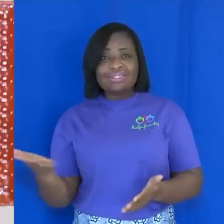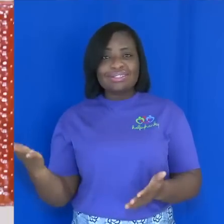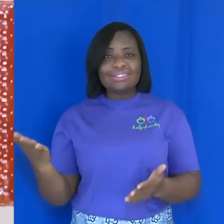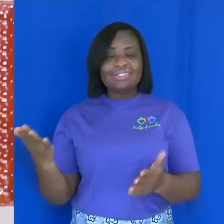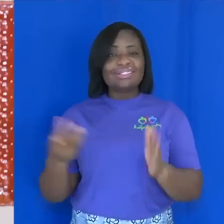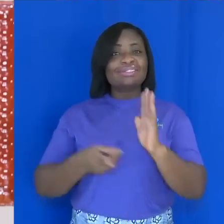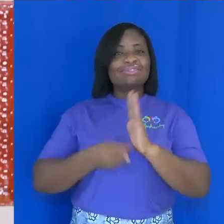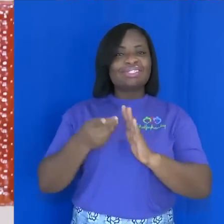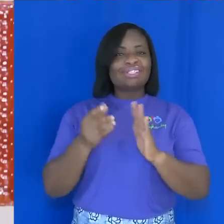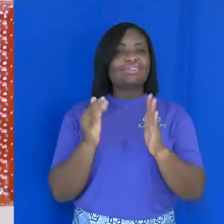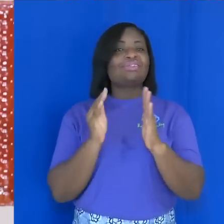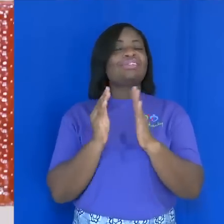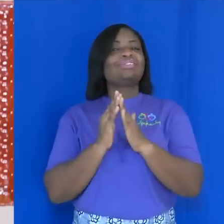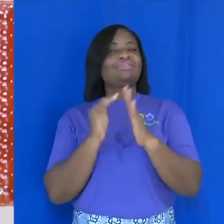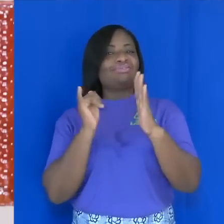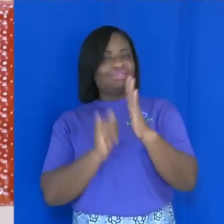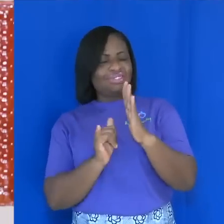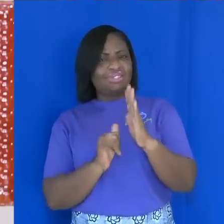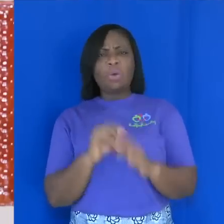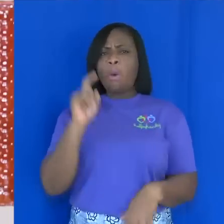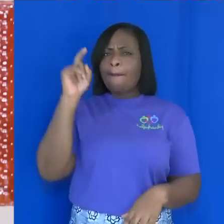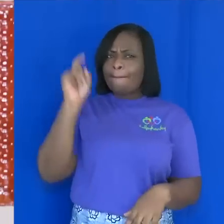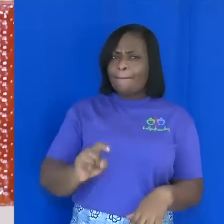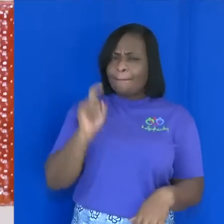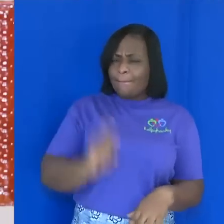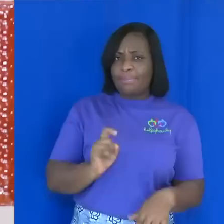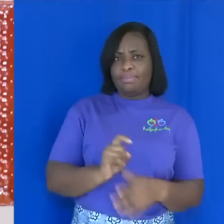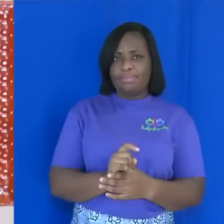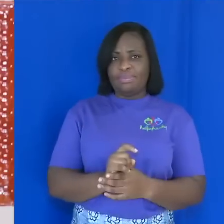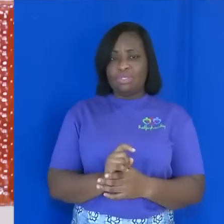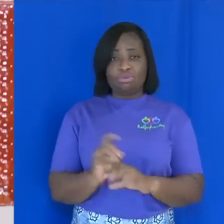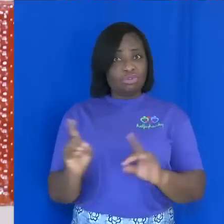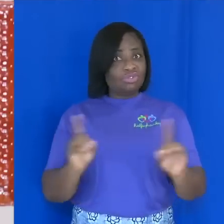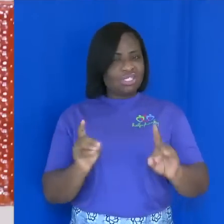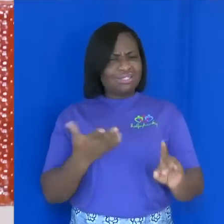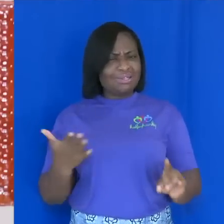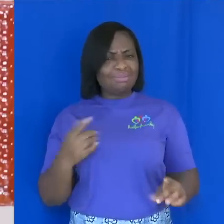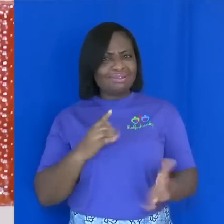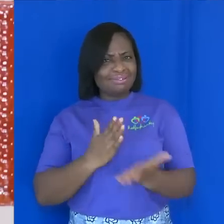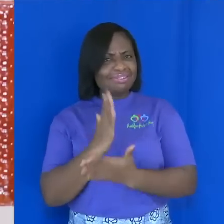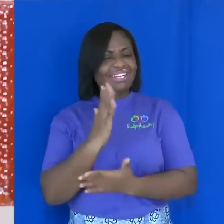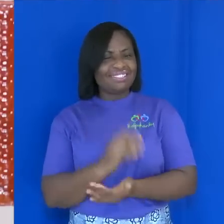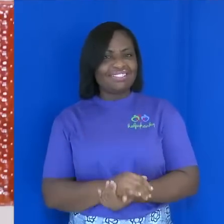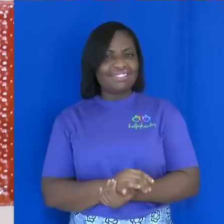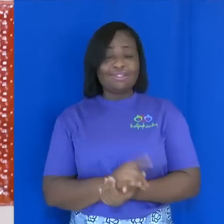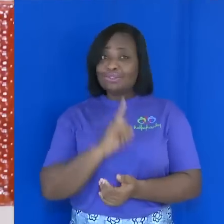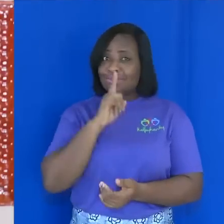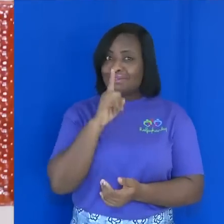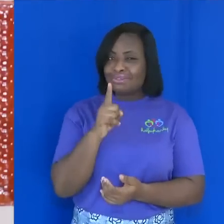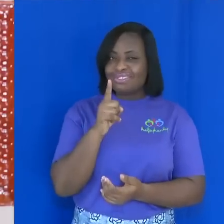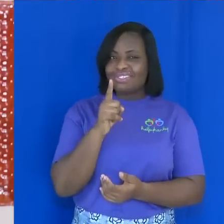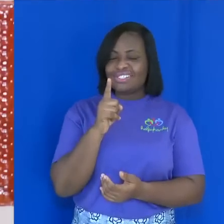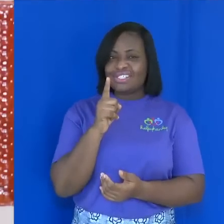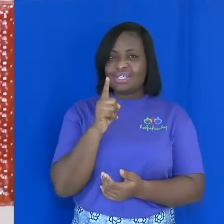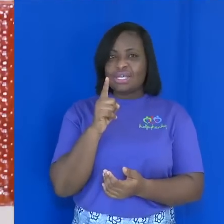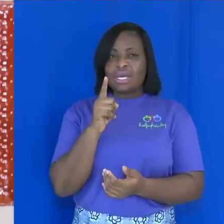and restrictions. We must thus be doing something right. In fact,